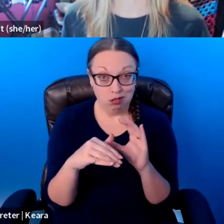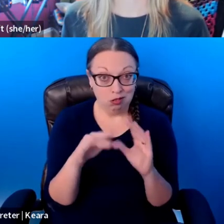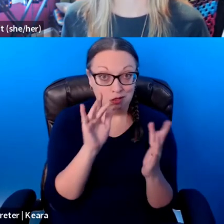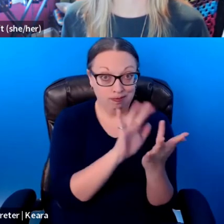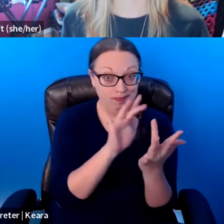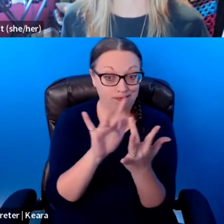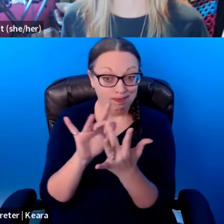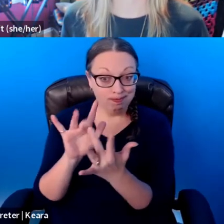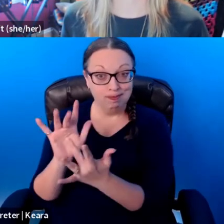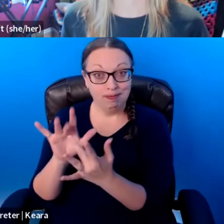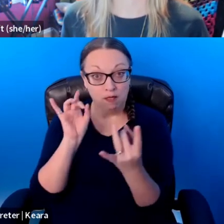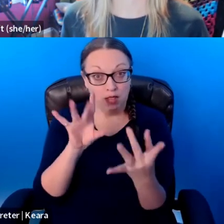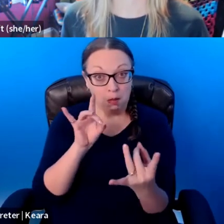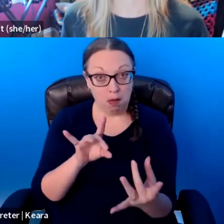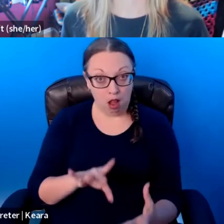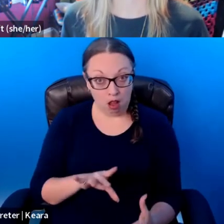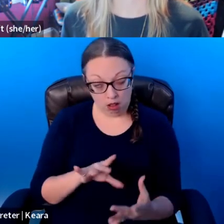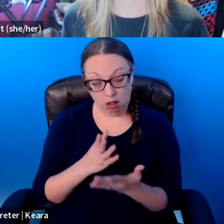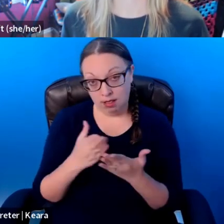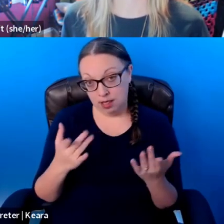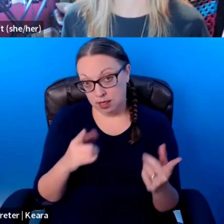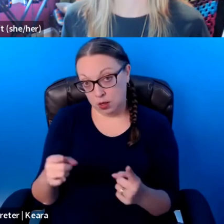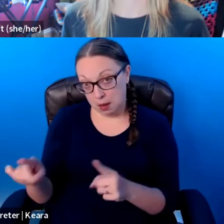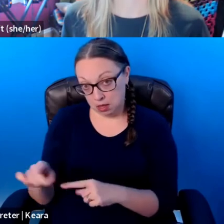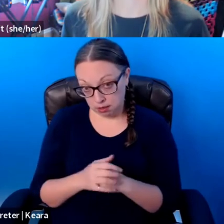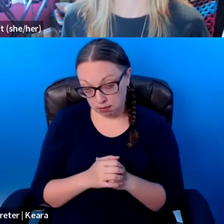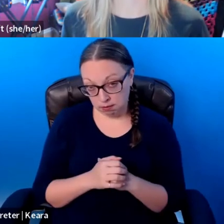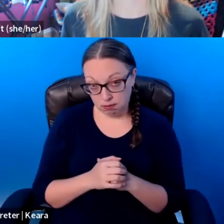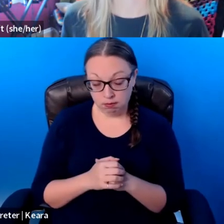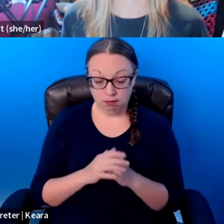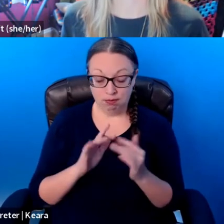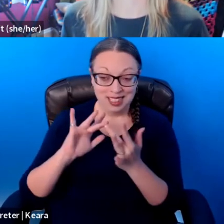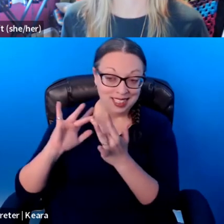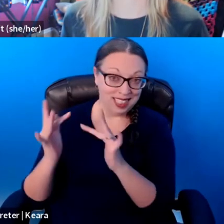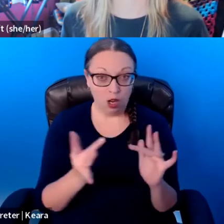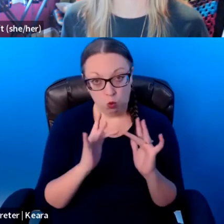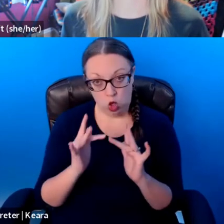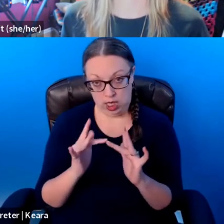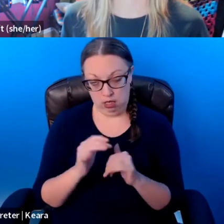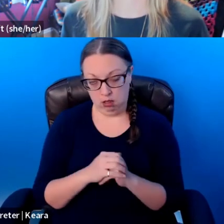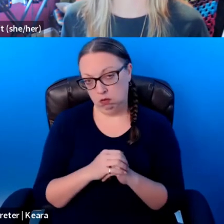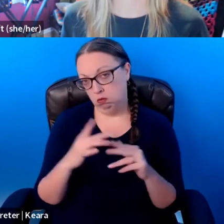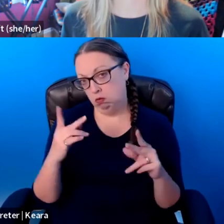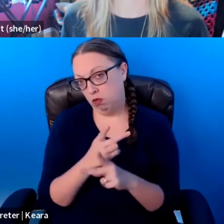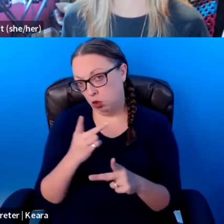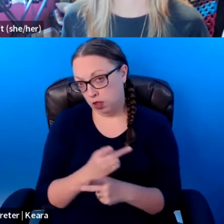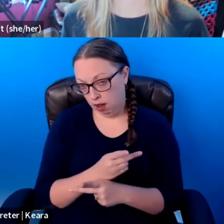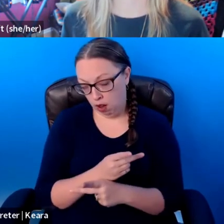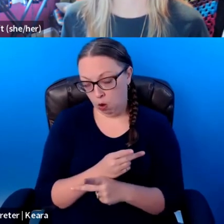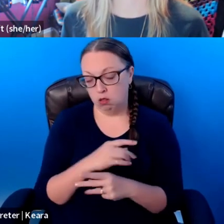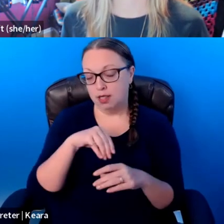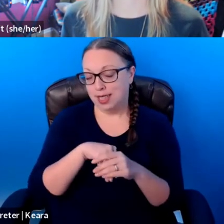and provide feedback on things that are happening. It's about networking. It's about figuring out within